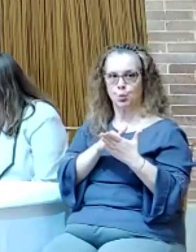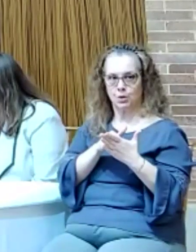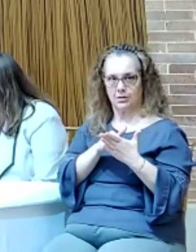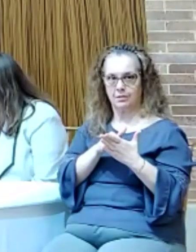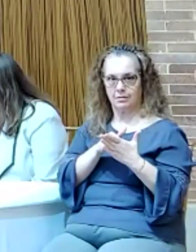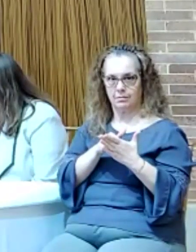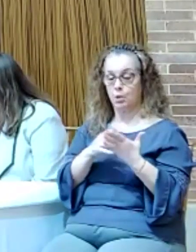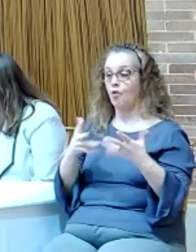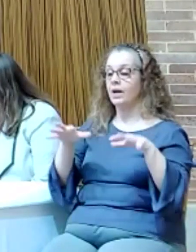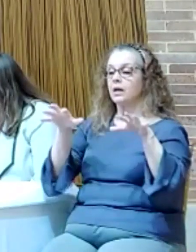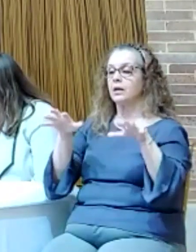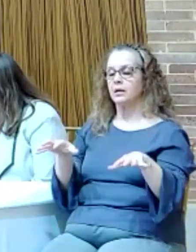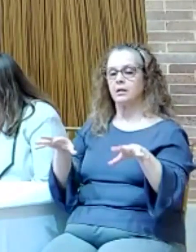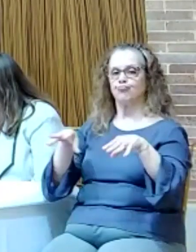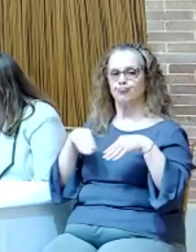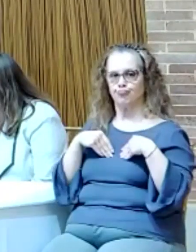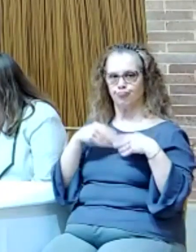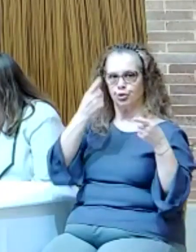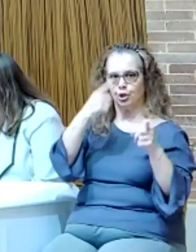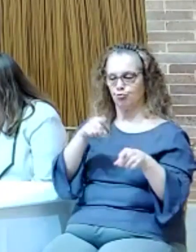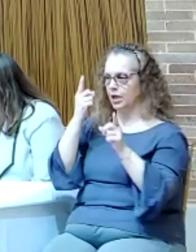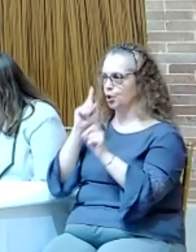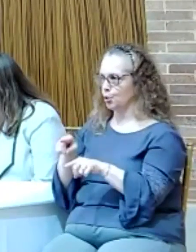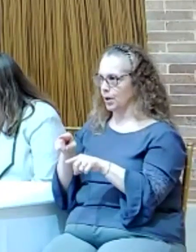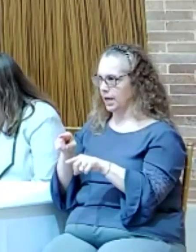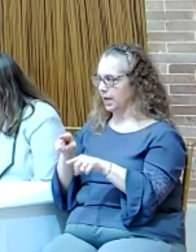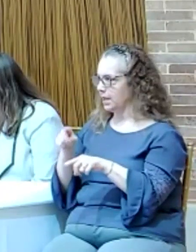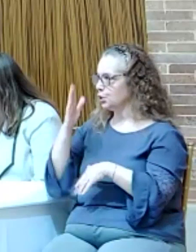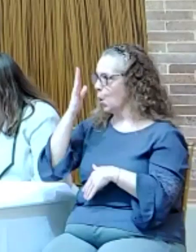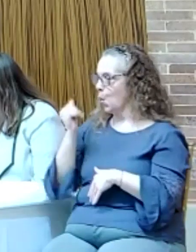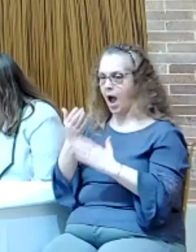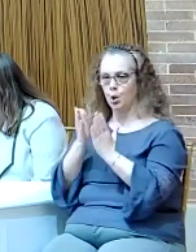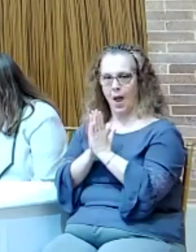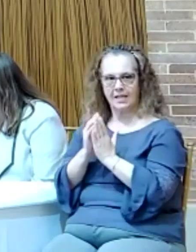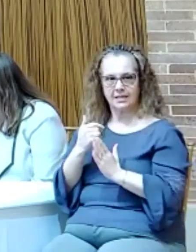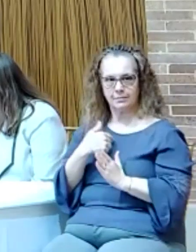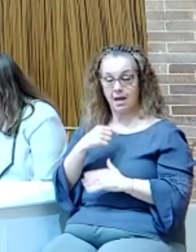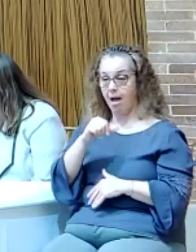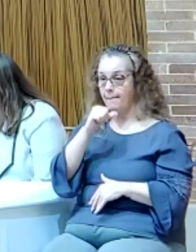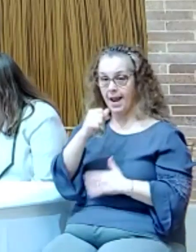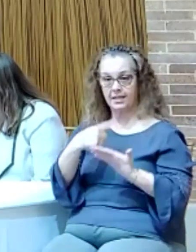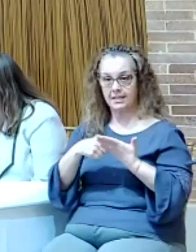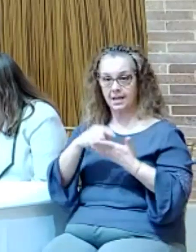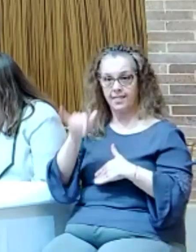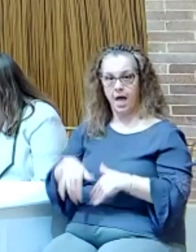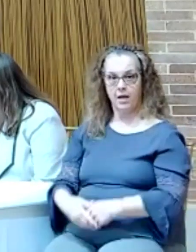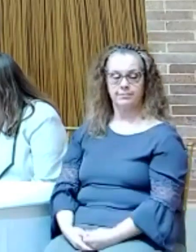settled that we're looking at so why are you asking this conversation I'm not going to have